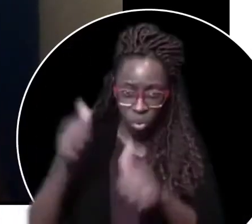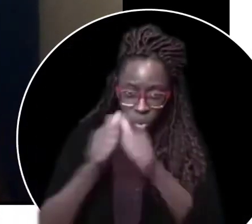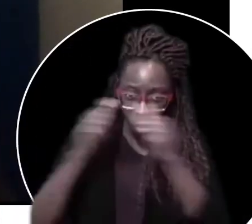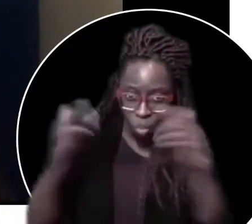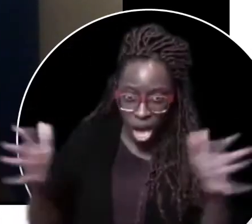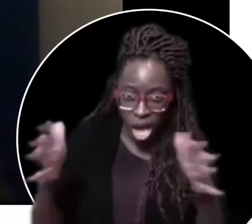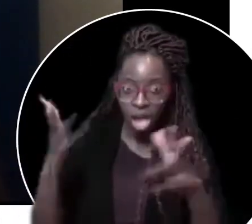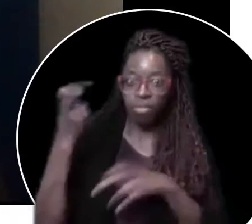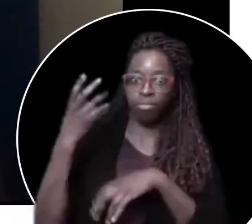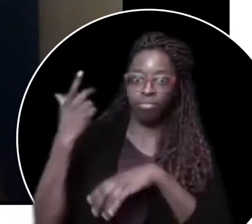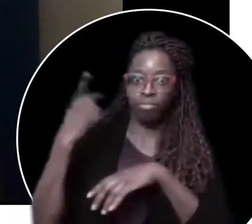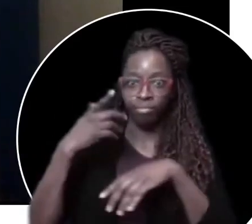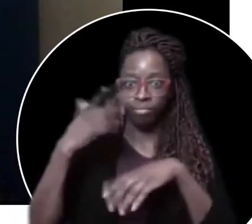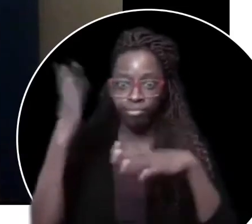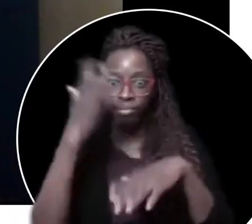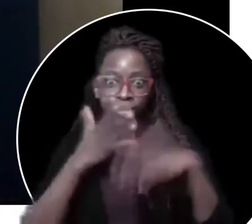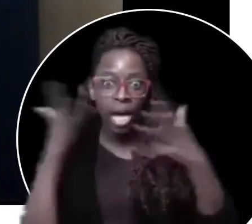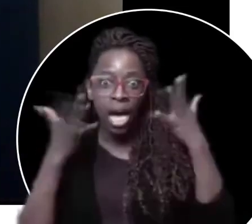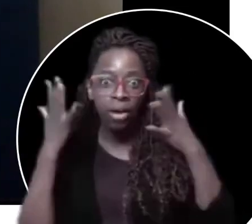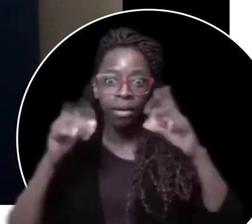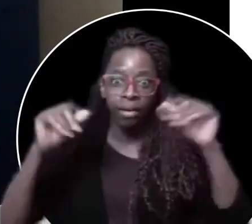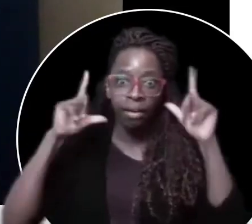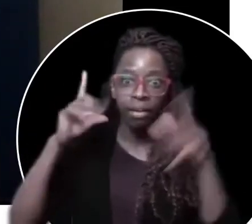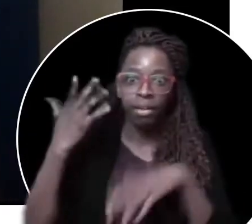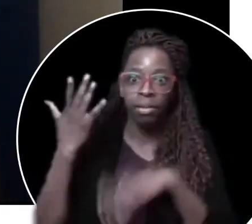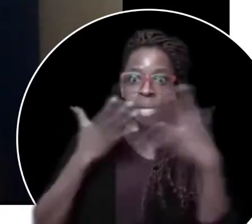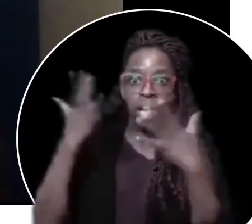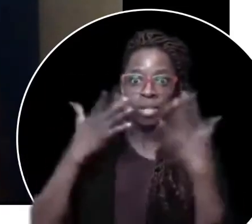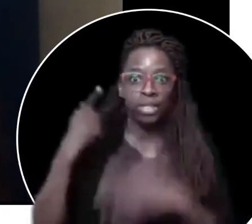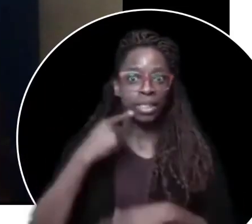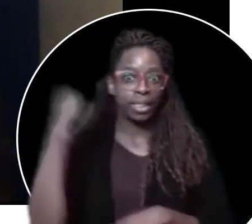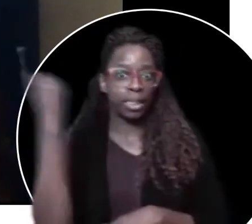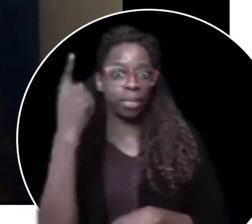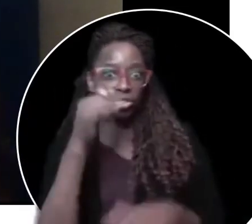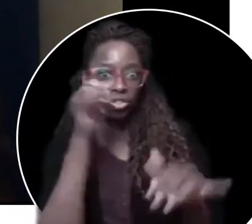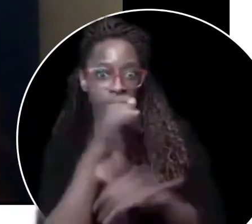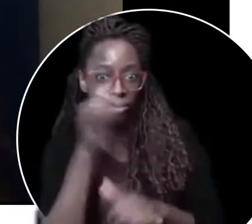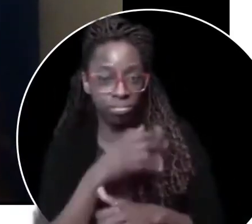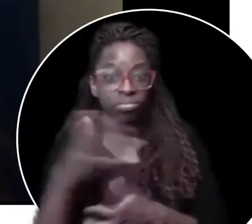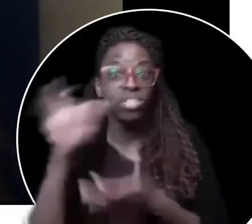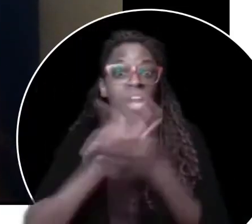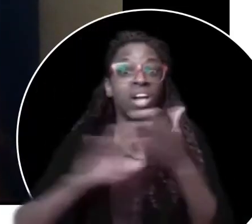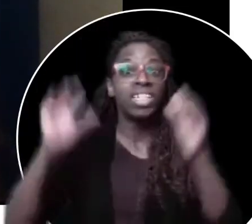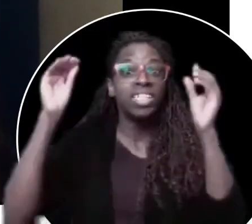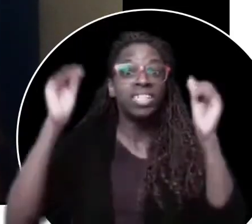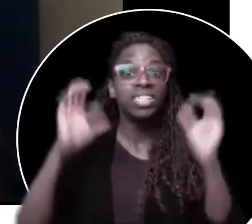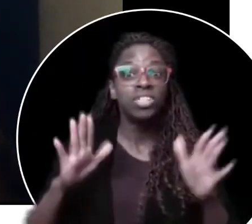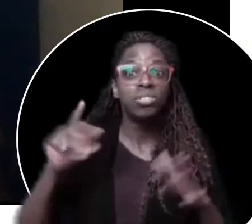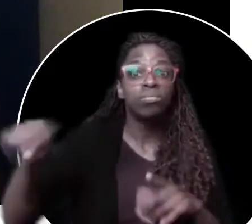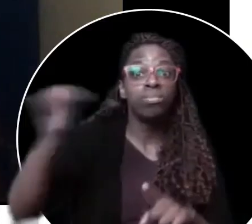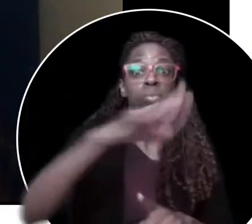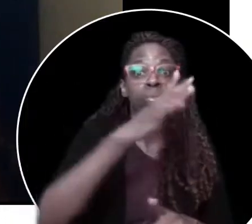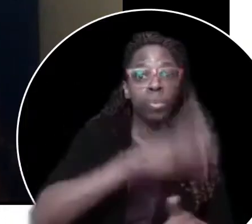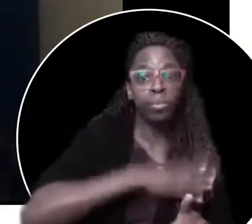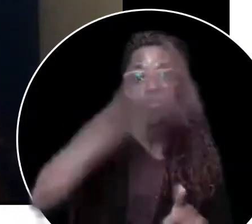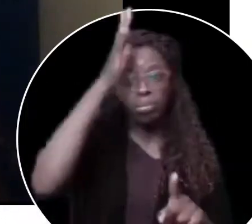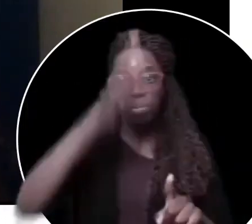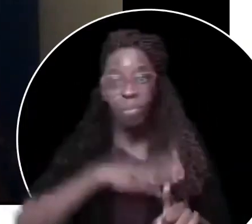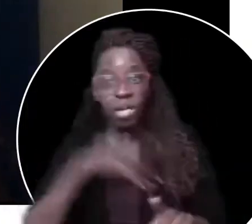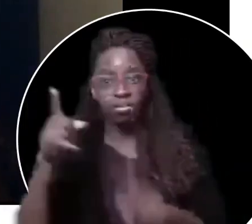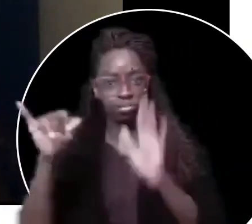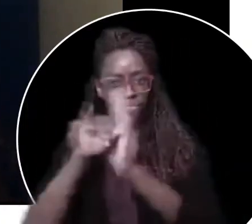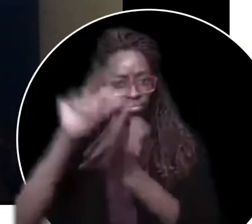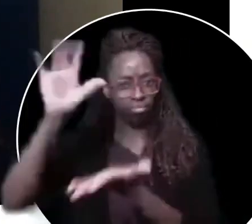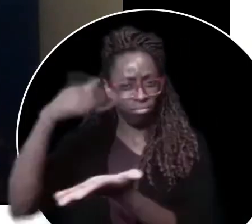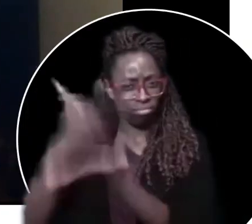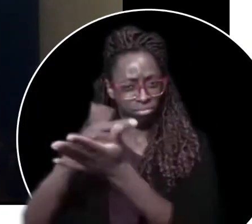But I digress. I have been asked to introduce my work, a task that I must admit I find quite difficult to do. I'd much rather